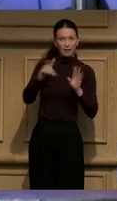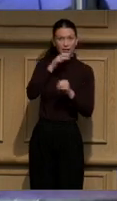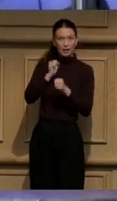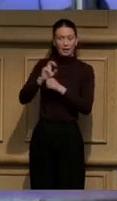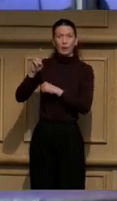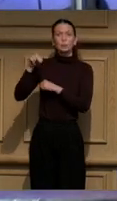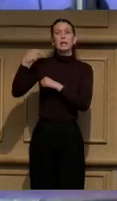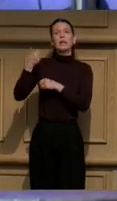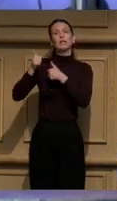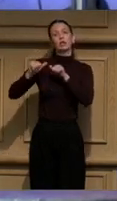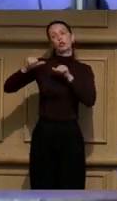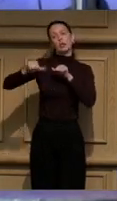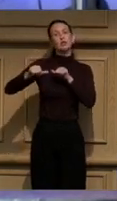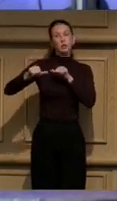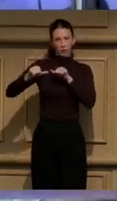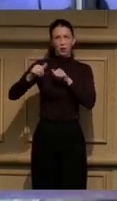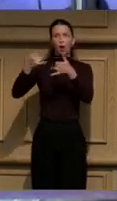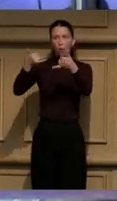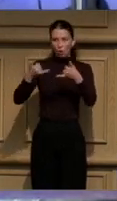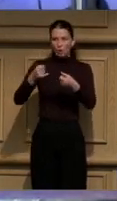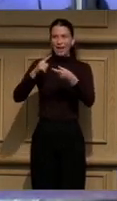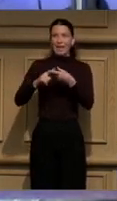Next Generation Award and the contemporary.